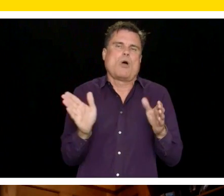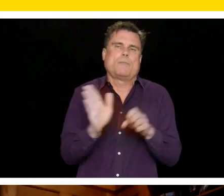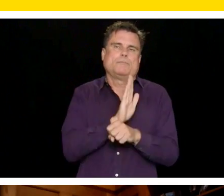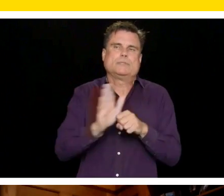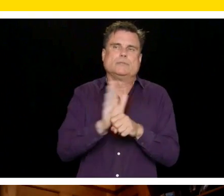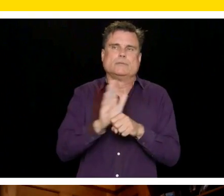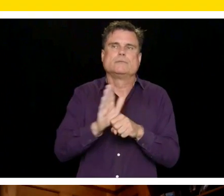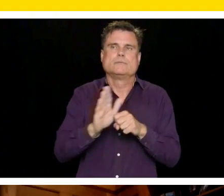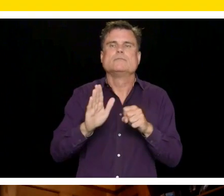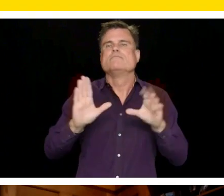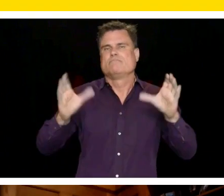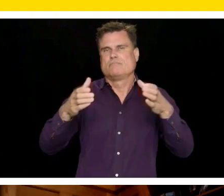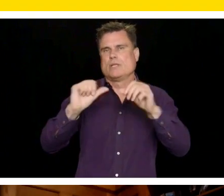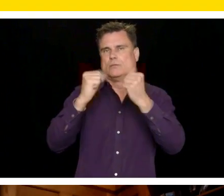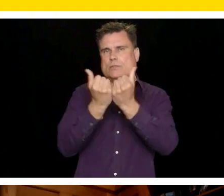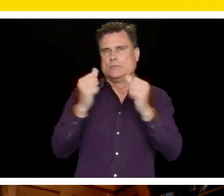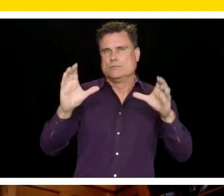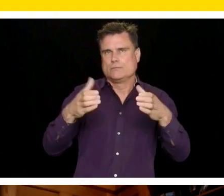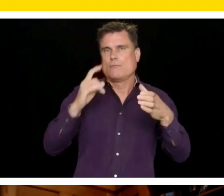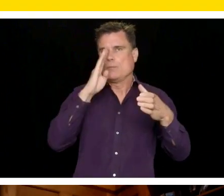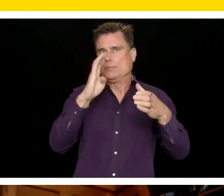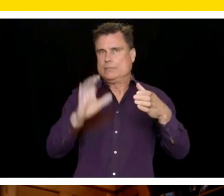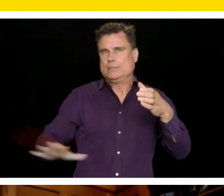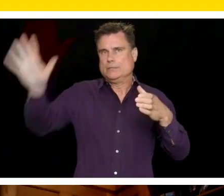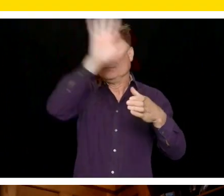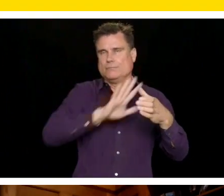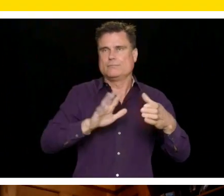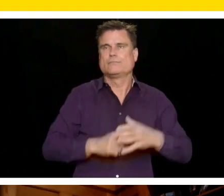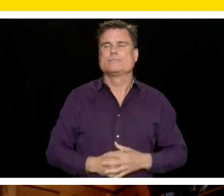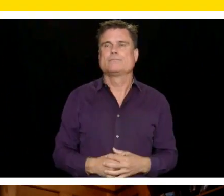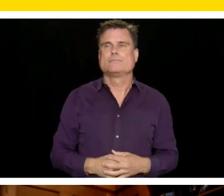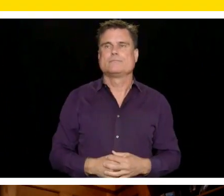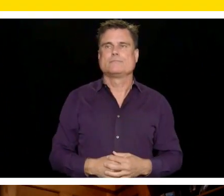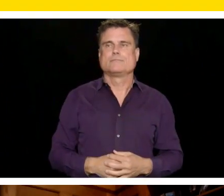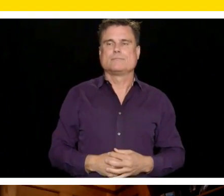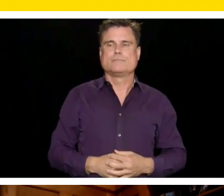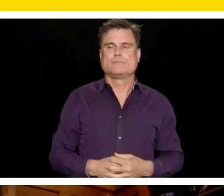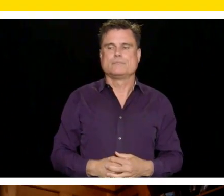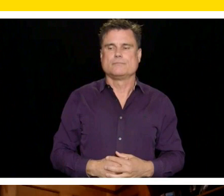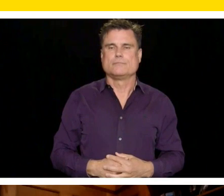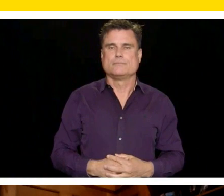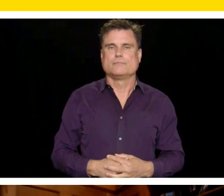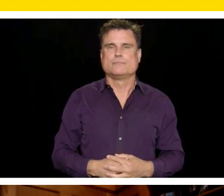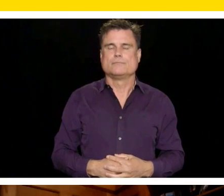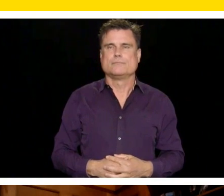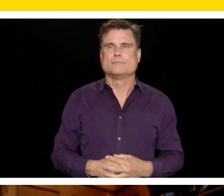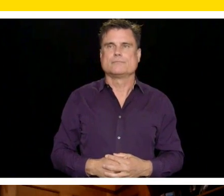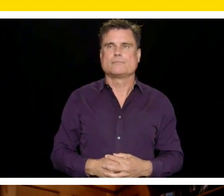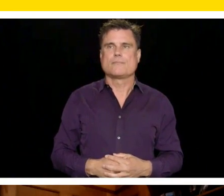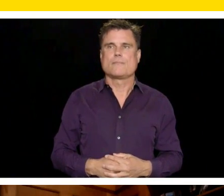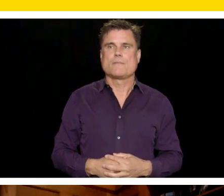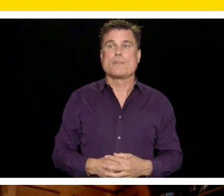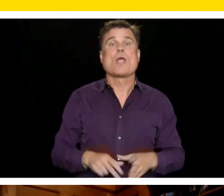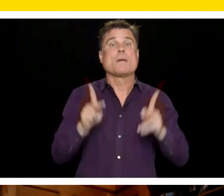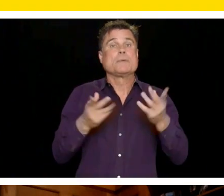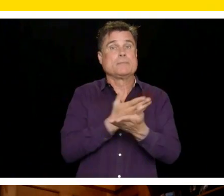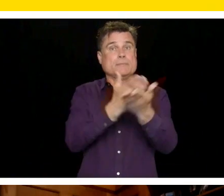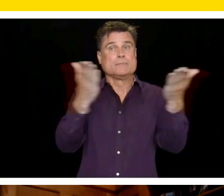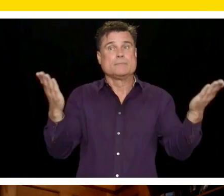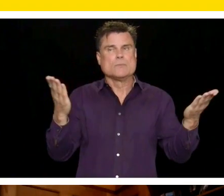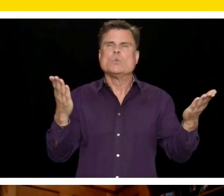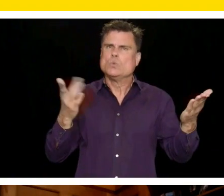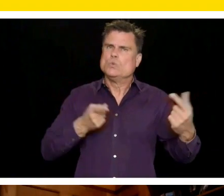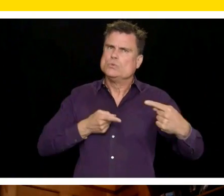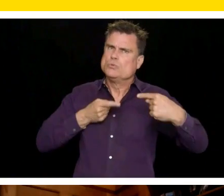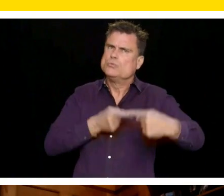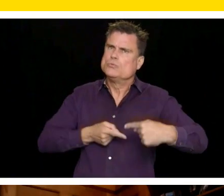are struggling because of lost income, reduced social interactions, and the most heartbreaking of all is the loss of our